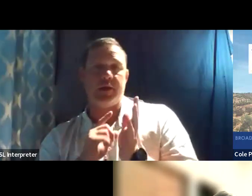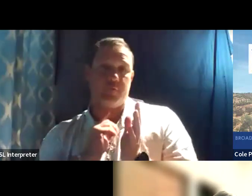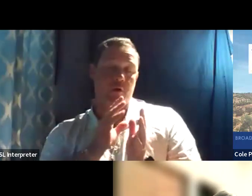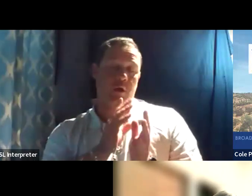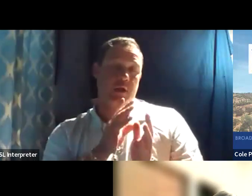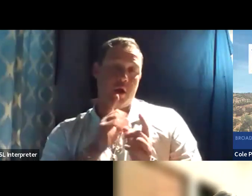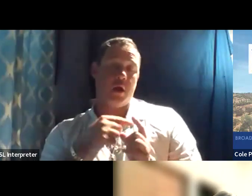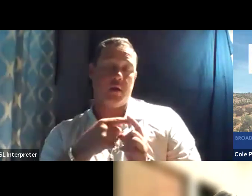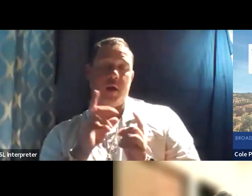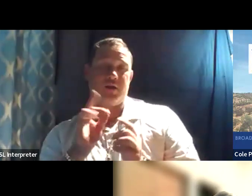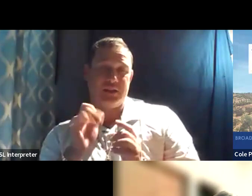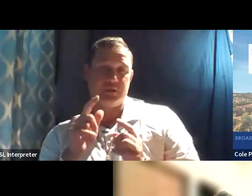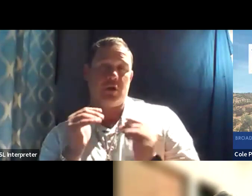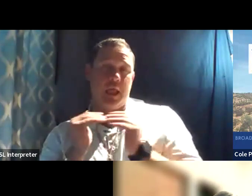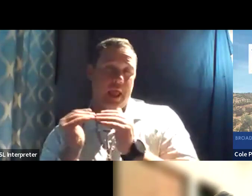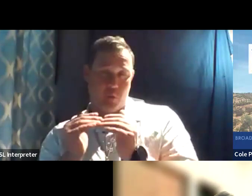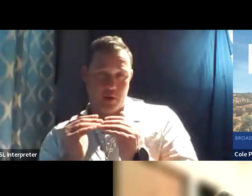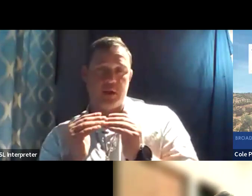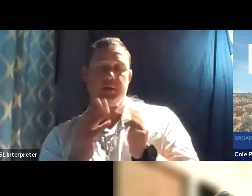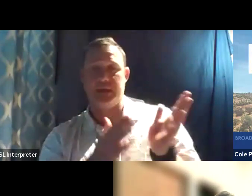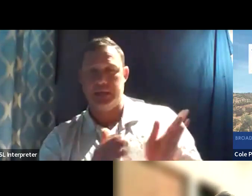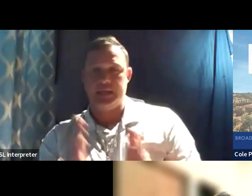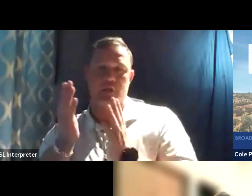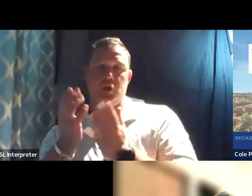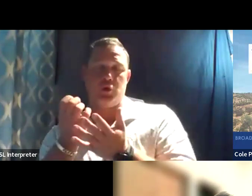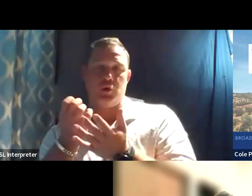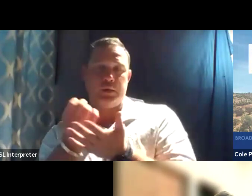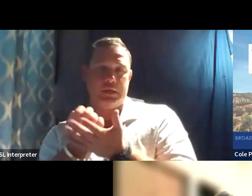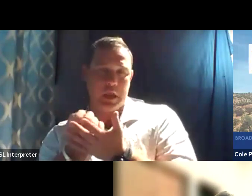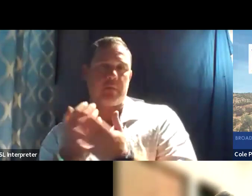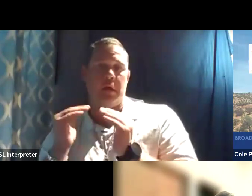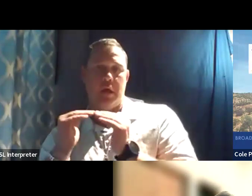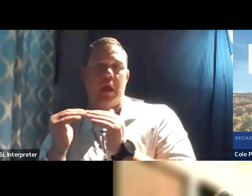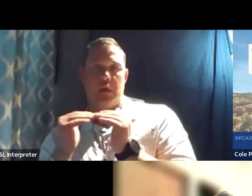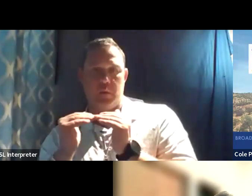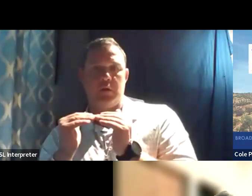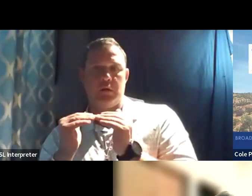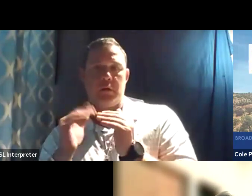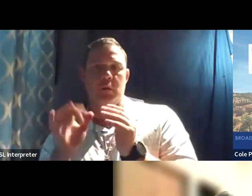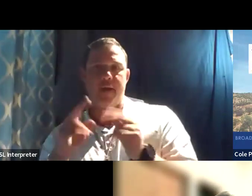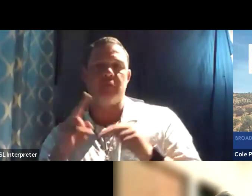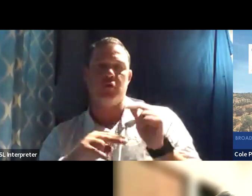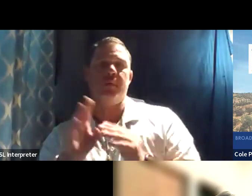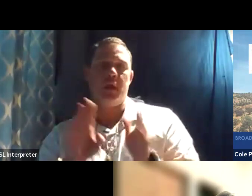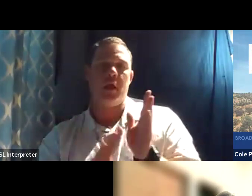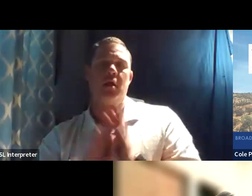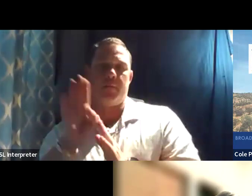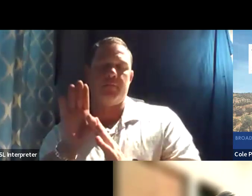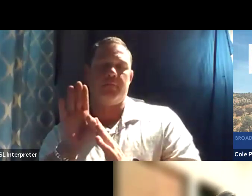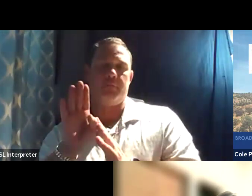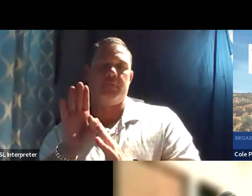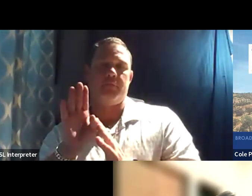about digital equity feeding into economic equity, we really have to build up and do this,